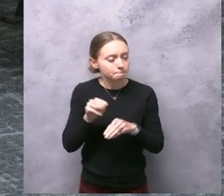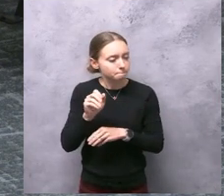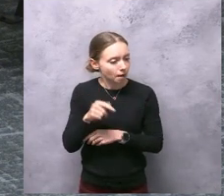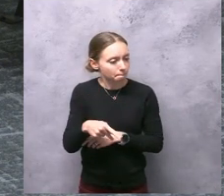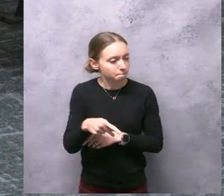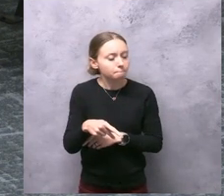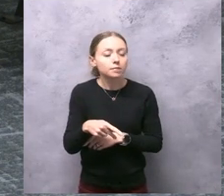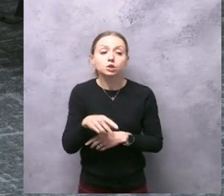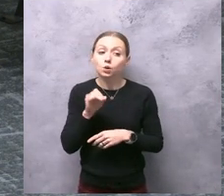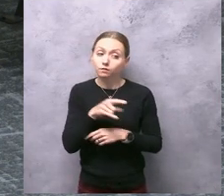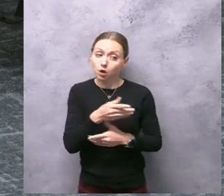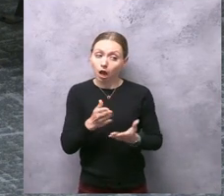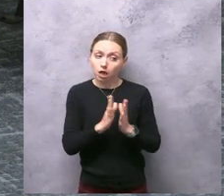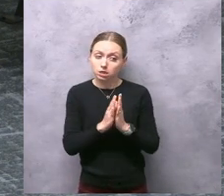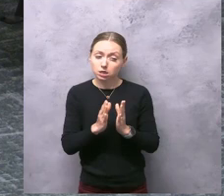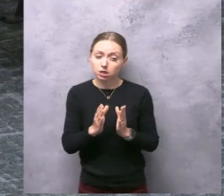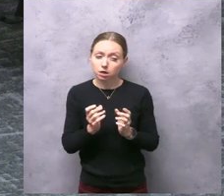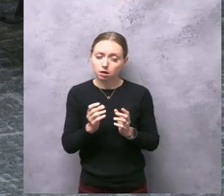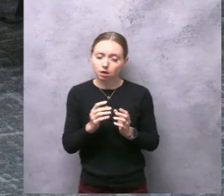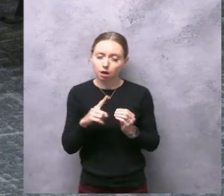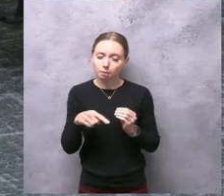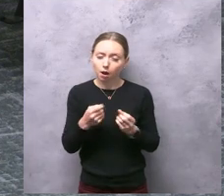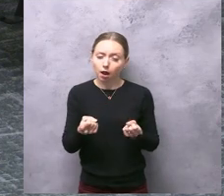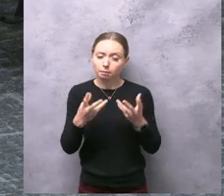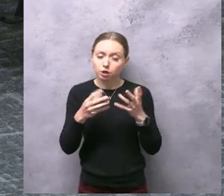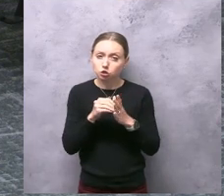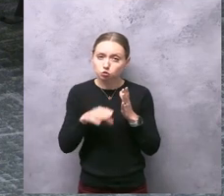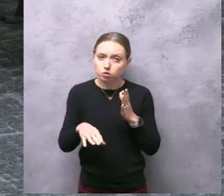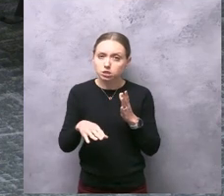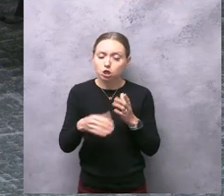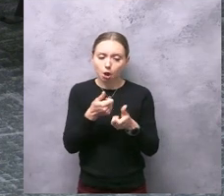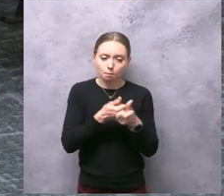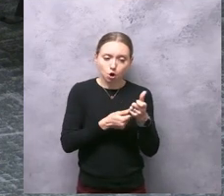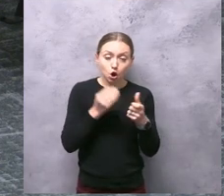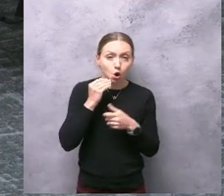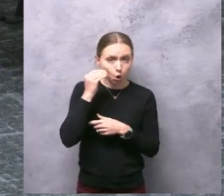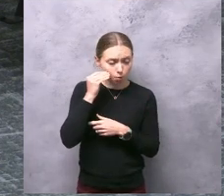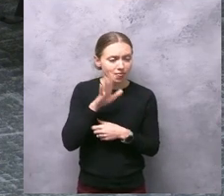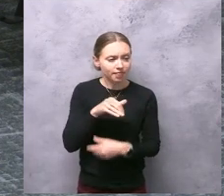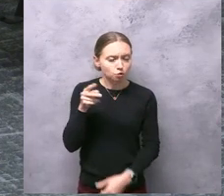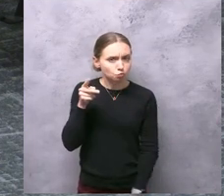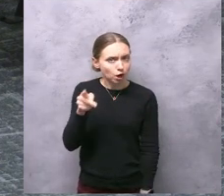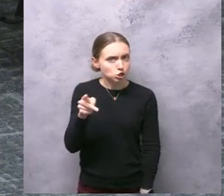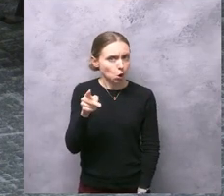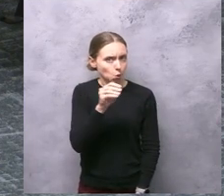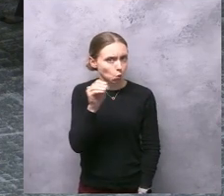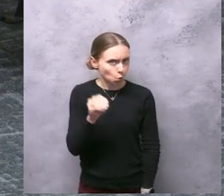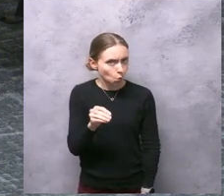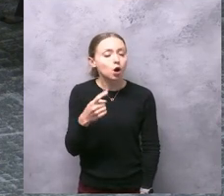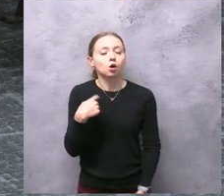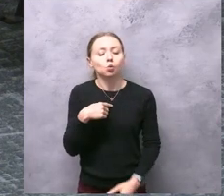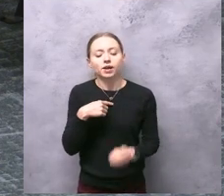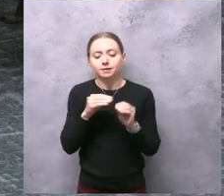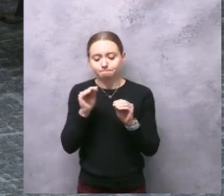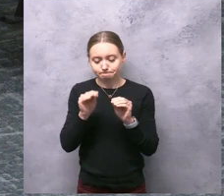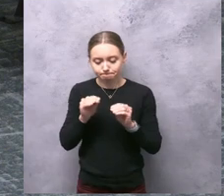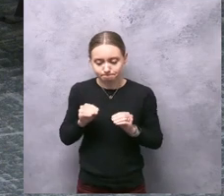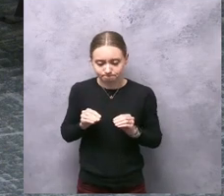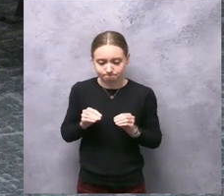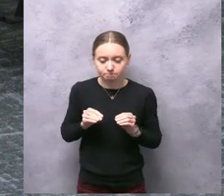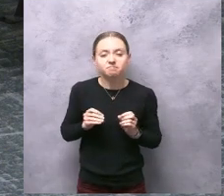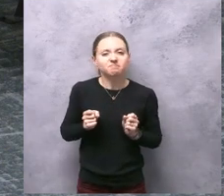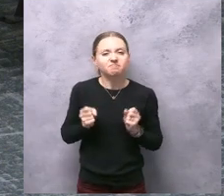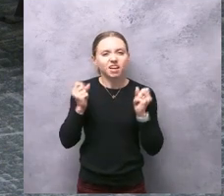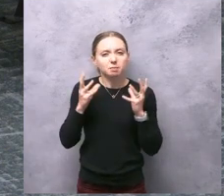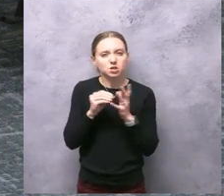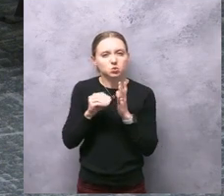about the ratios of students per home, every student is placed on the map on a parcel, and then we know how many students and how many homes are